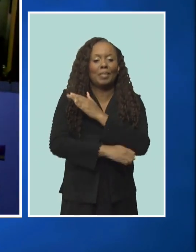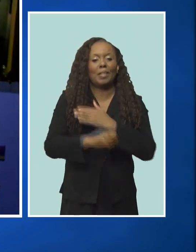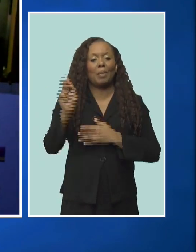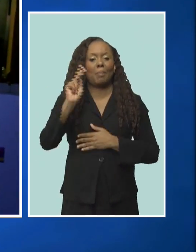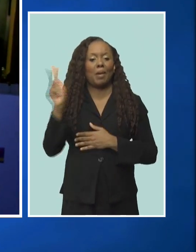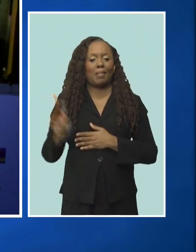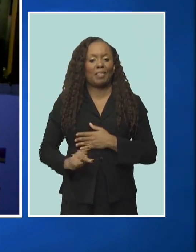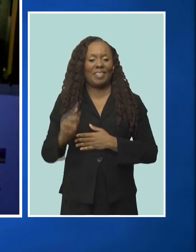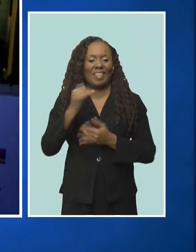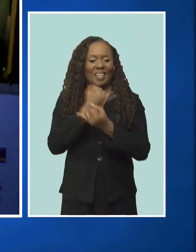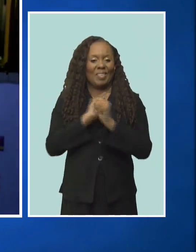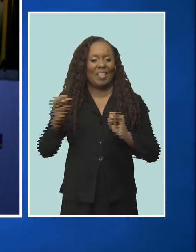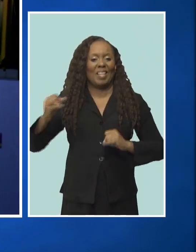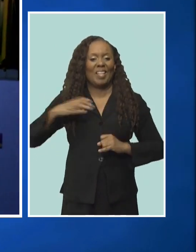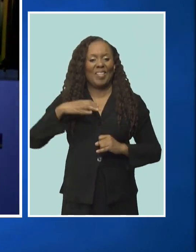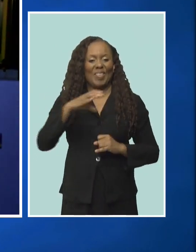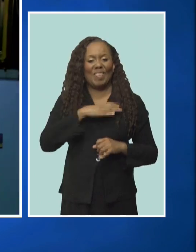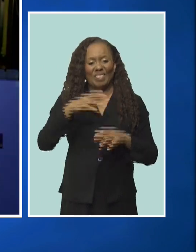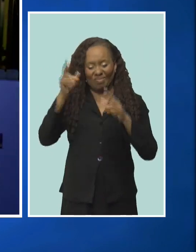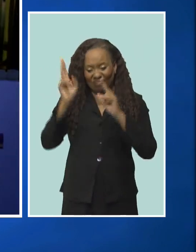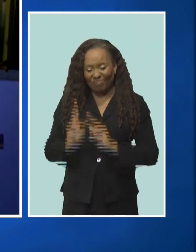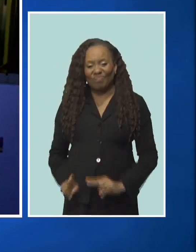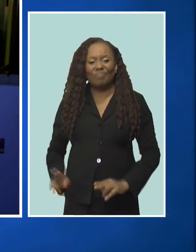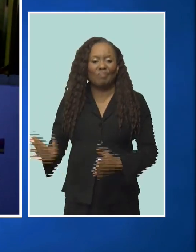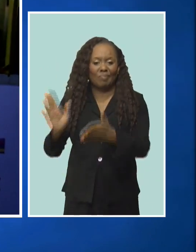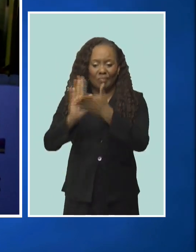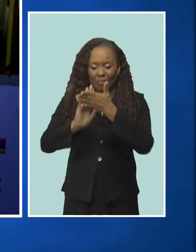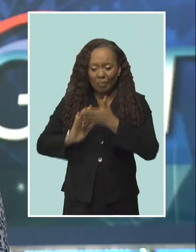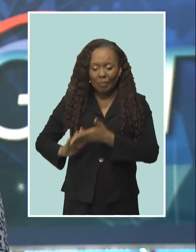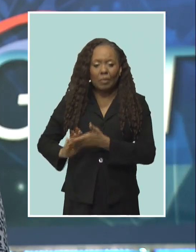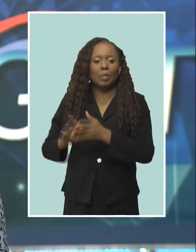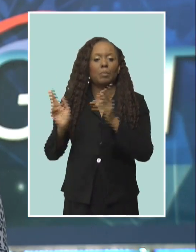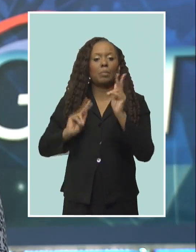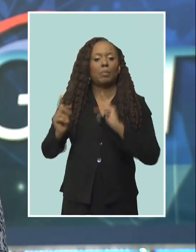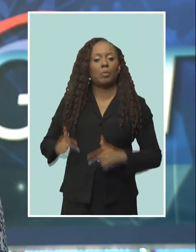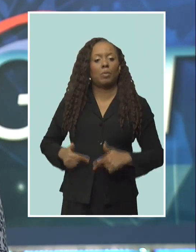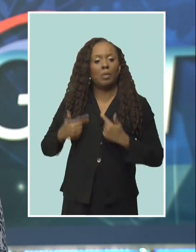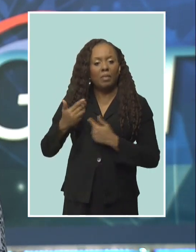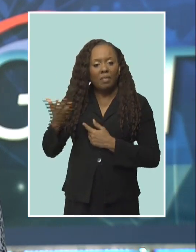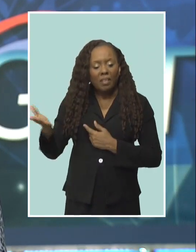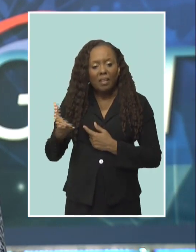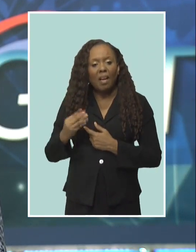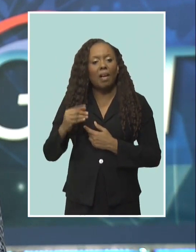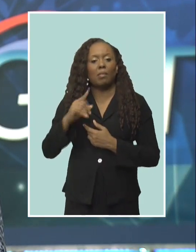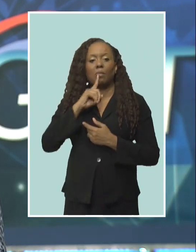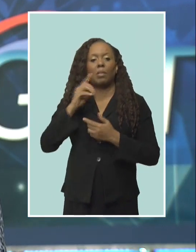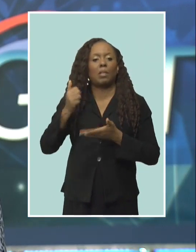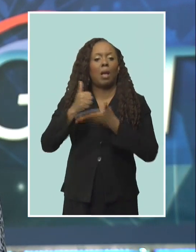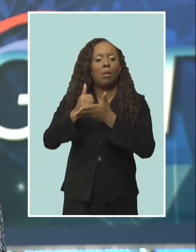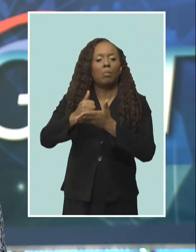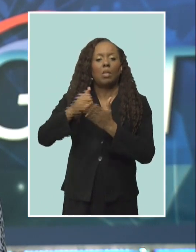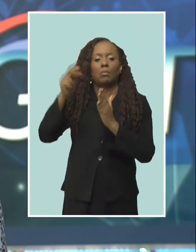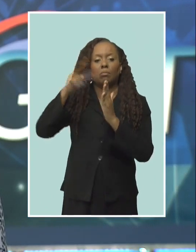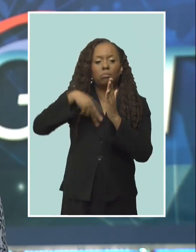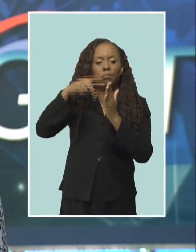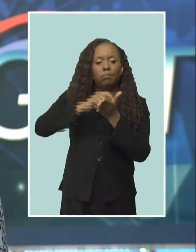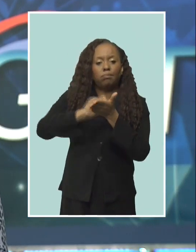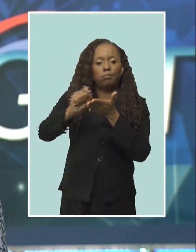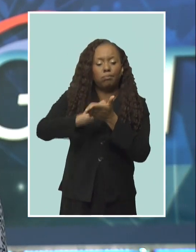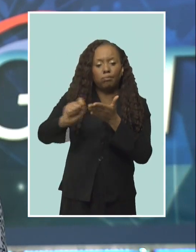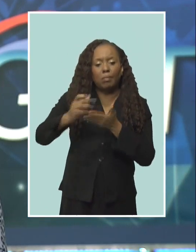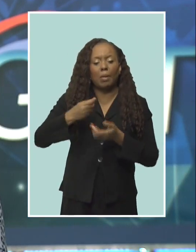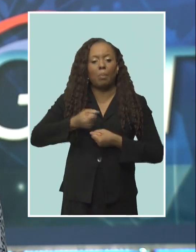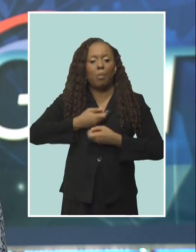Independence Committee also recognized several of the parish's residents who contributed to the literary and poetry fairs. They